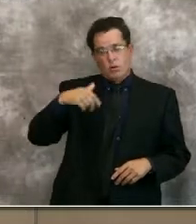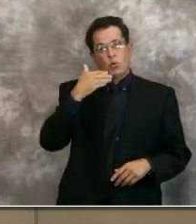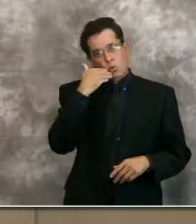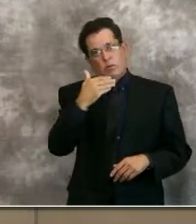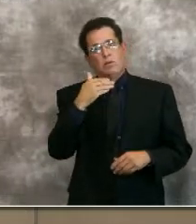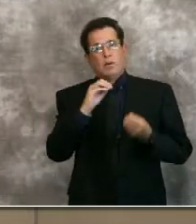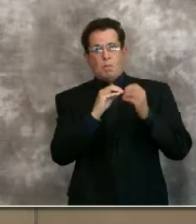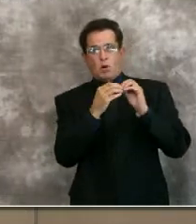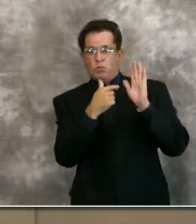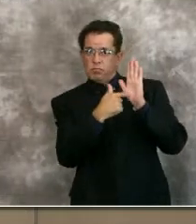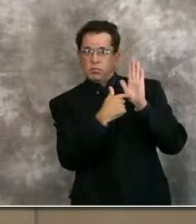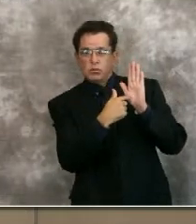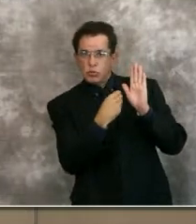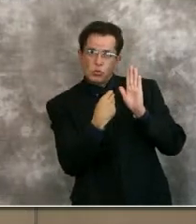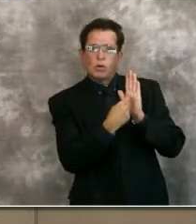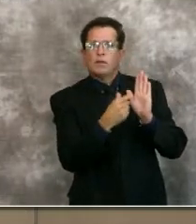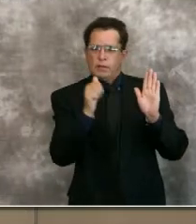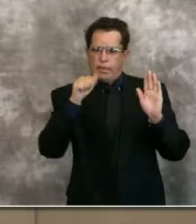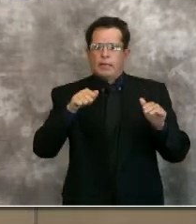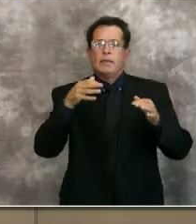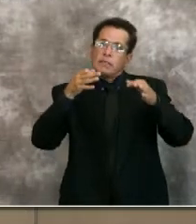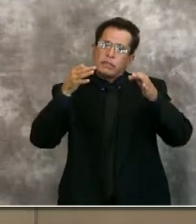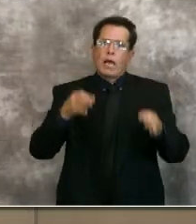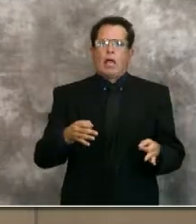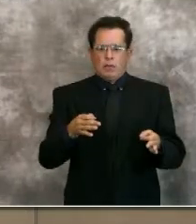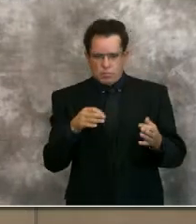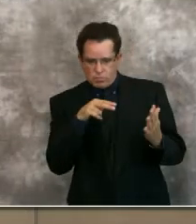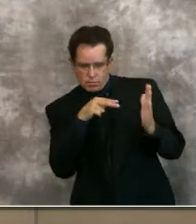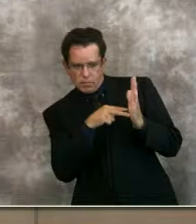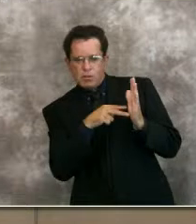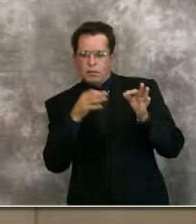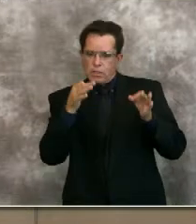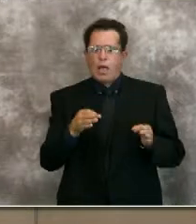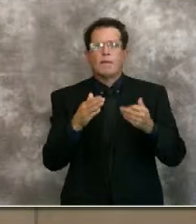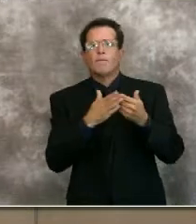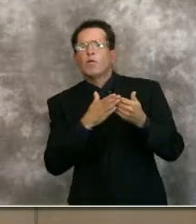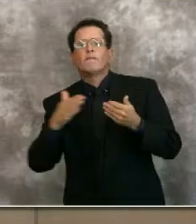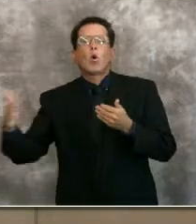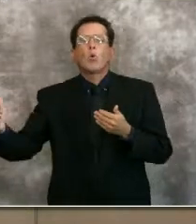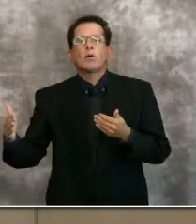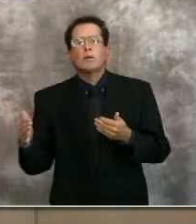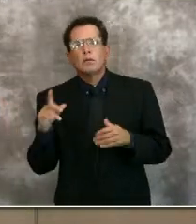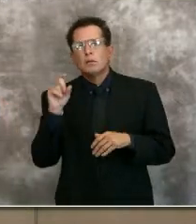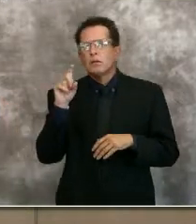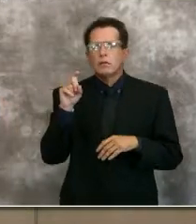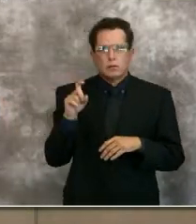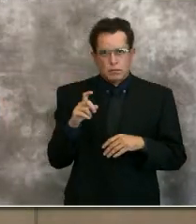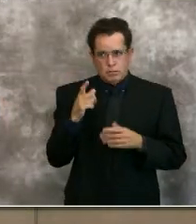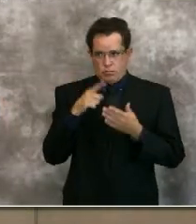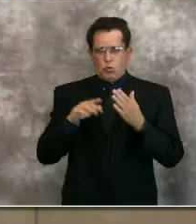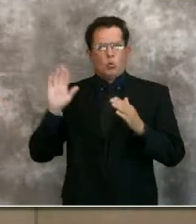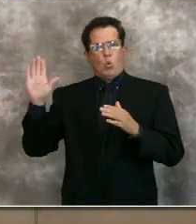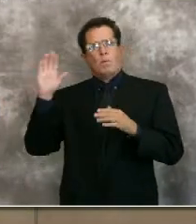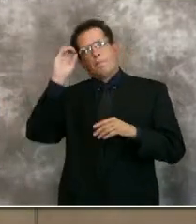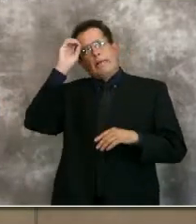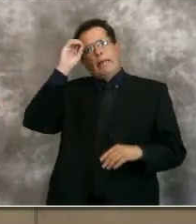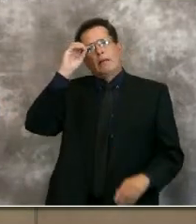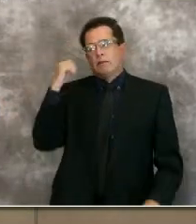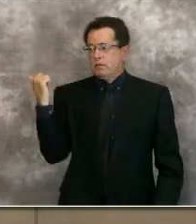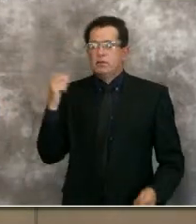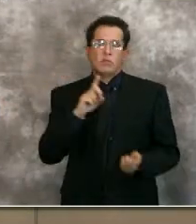metric in terms of deciding whether or not we move forward or dial back, just from your perspective?